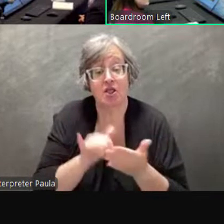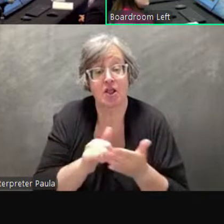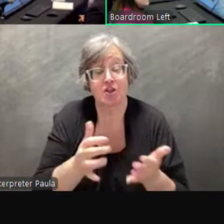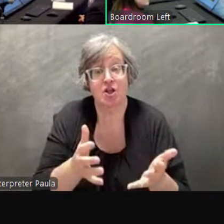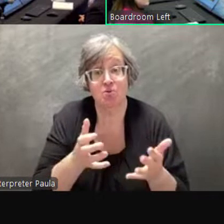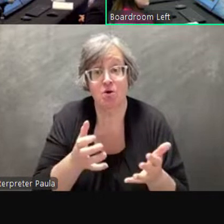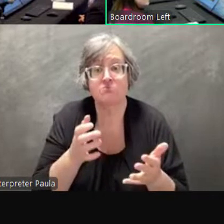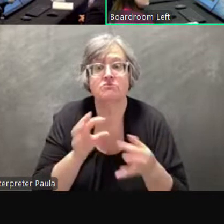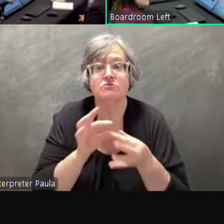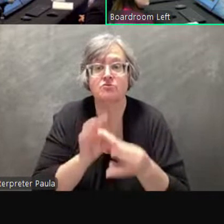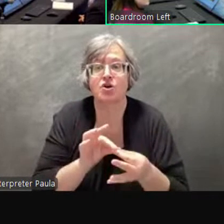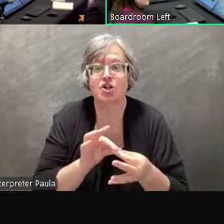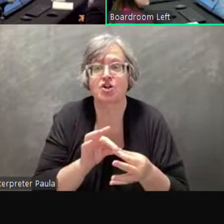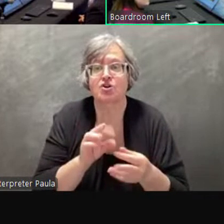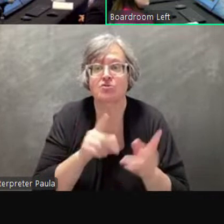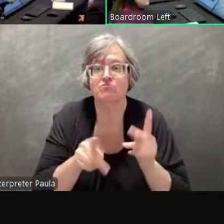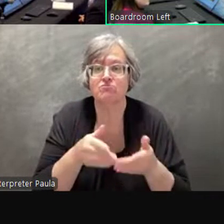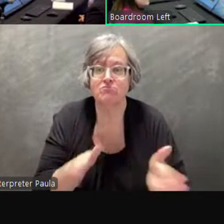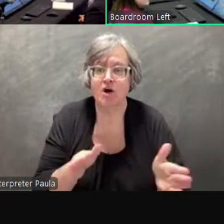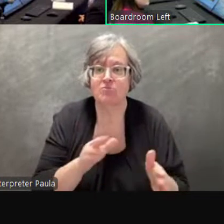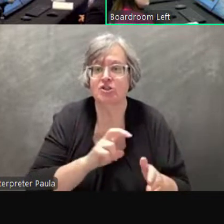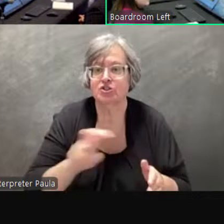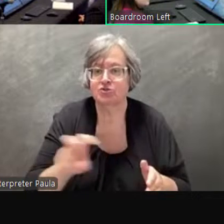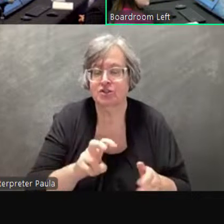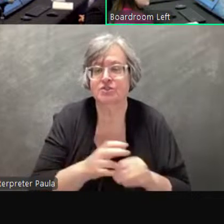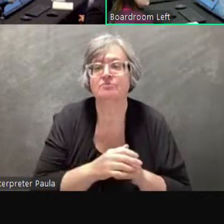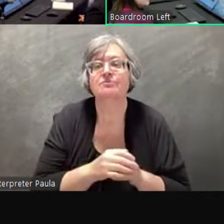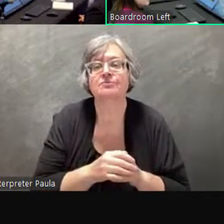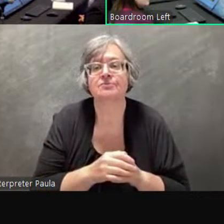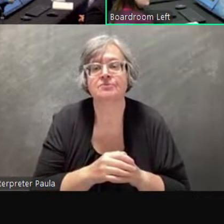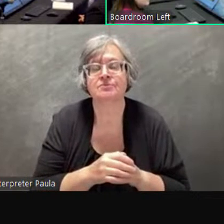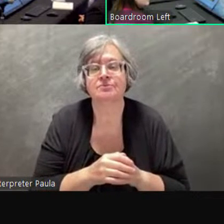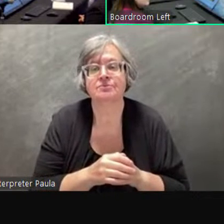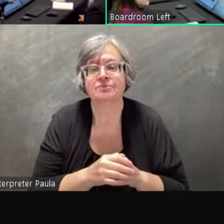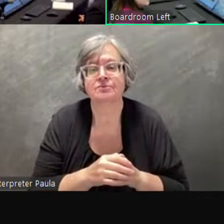public transportation can be addressed through governance reform.